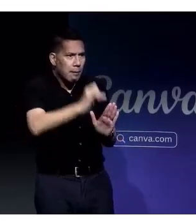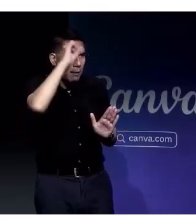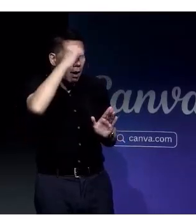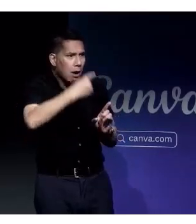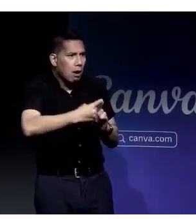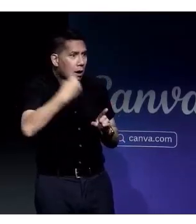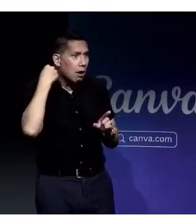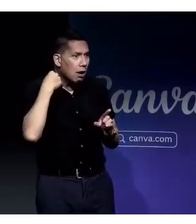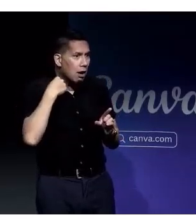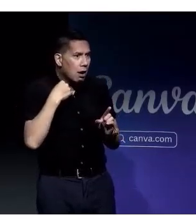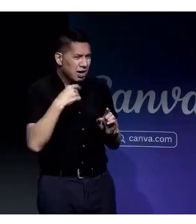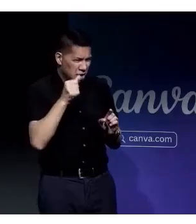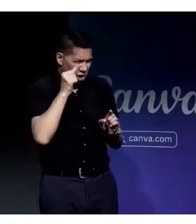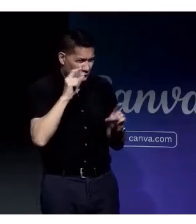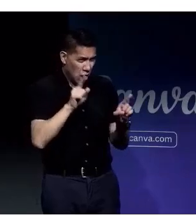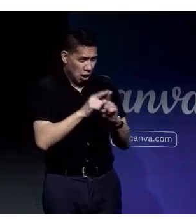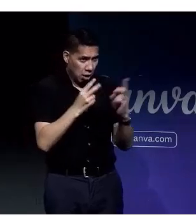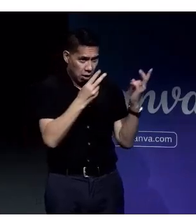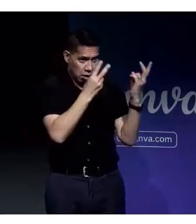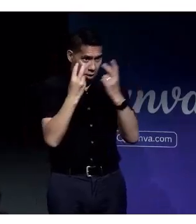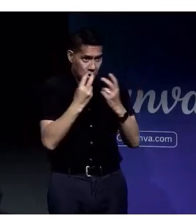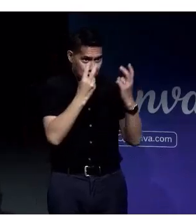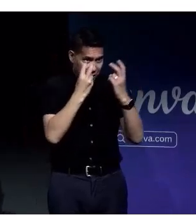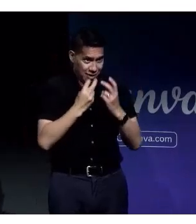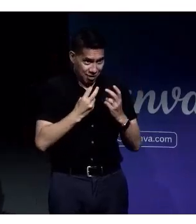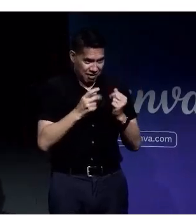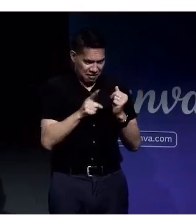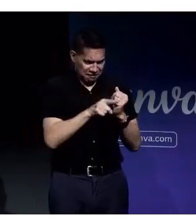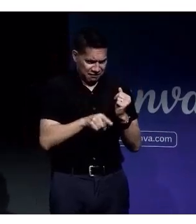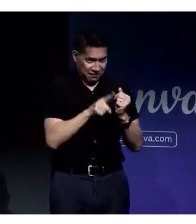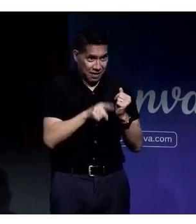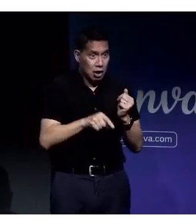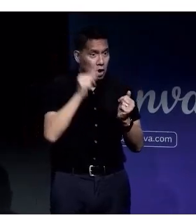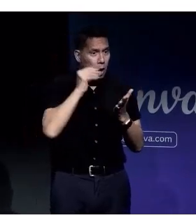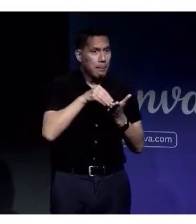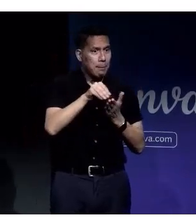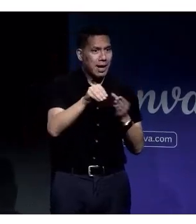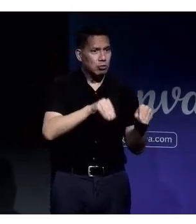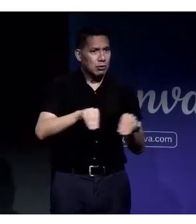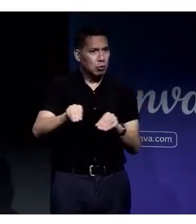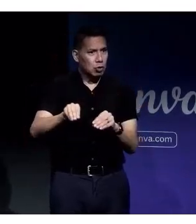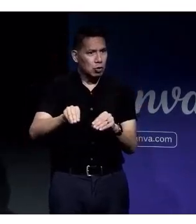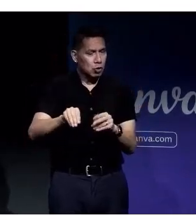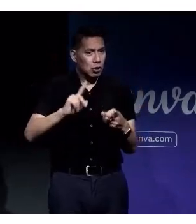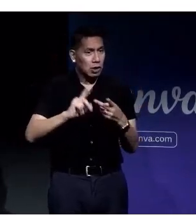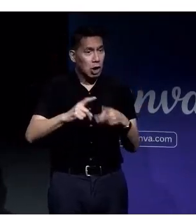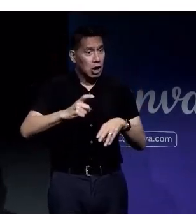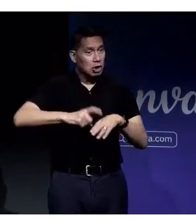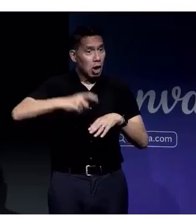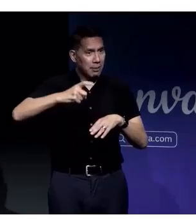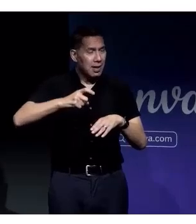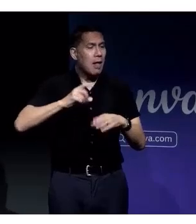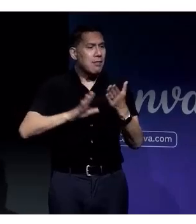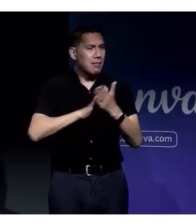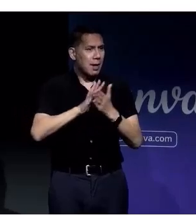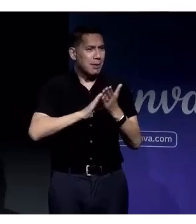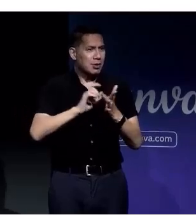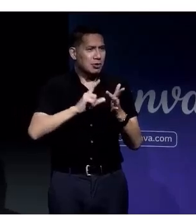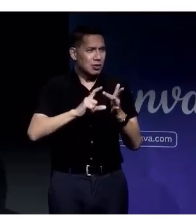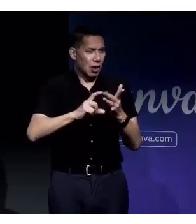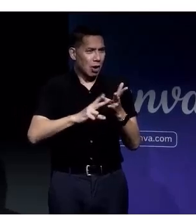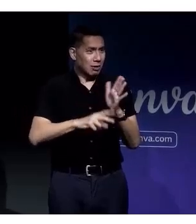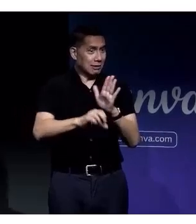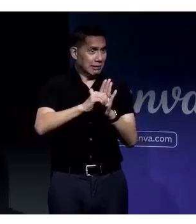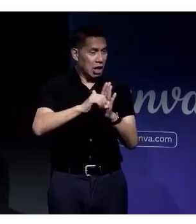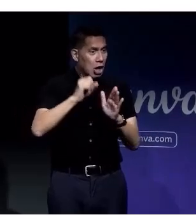the $sign I know is pay and transfer. I know the diamond is the CommBank logo. I know that's home. The rectangle is